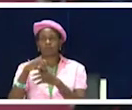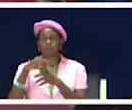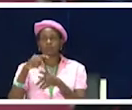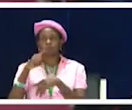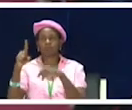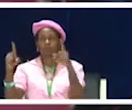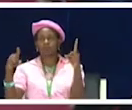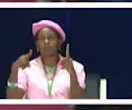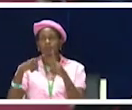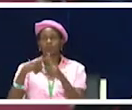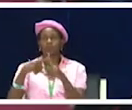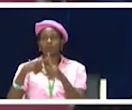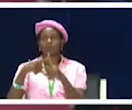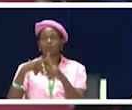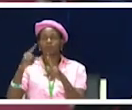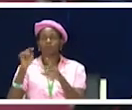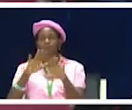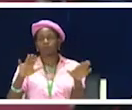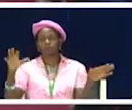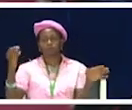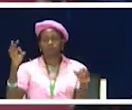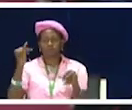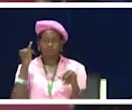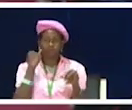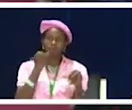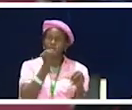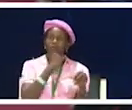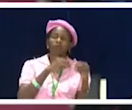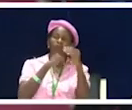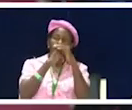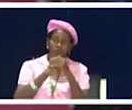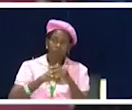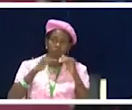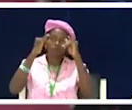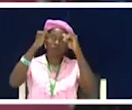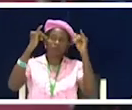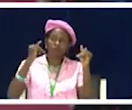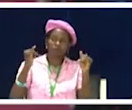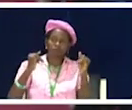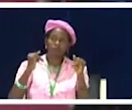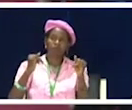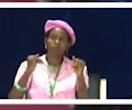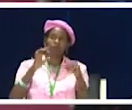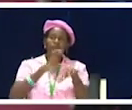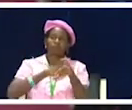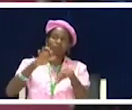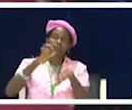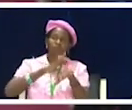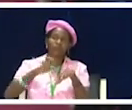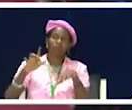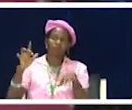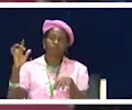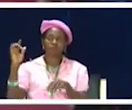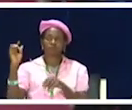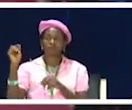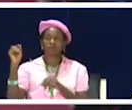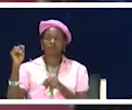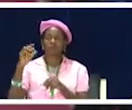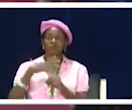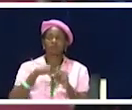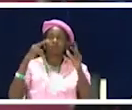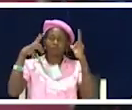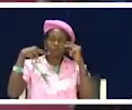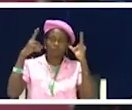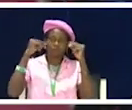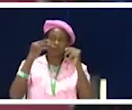when the children of Israel were worshiping idols, stripped naked, and Moses